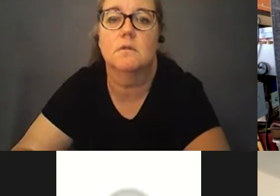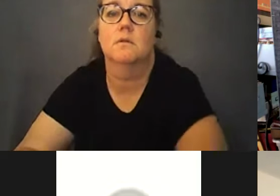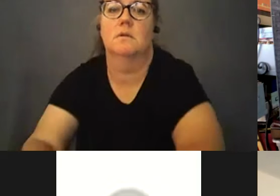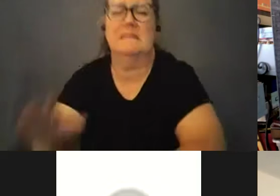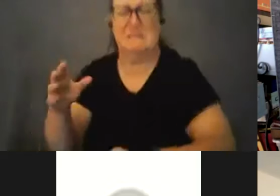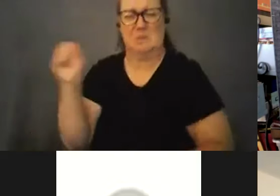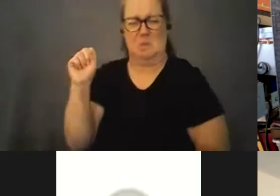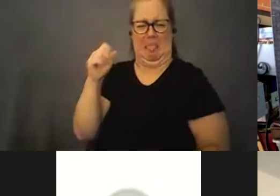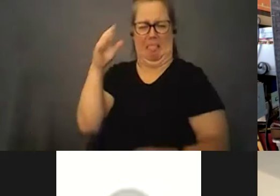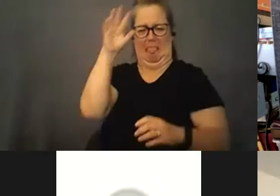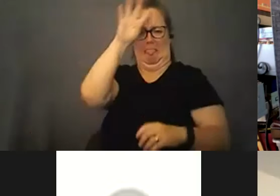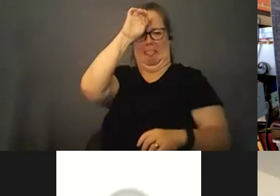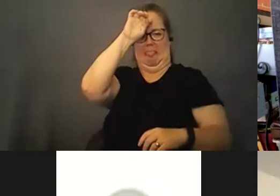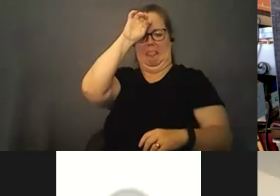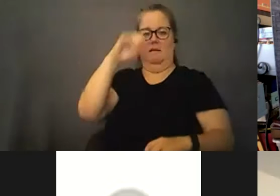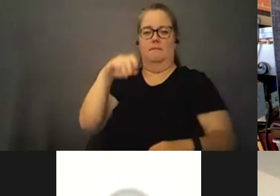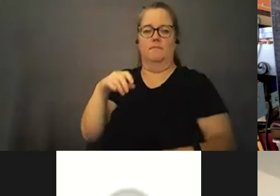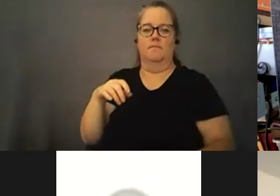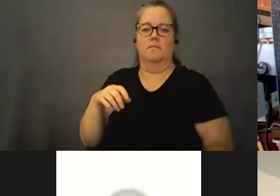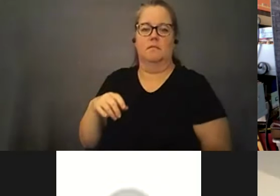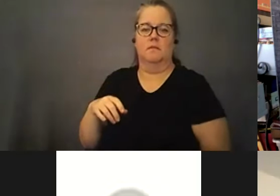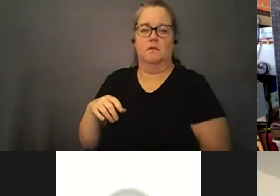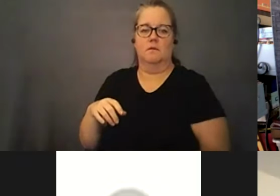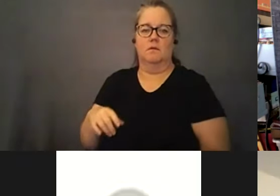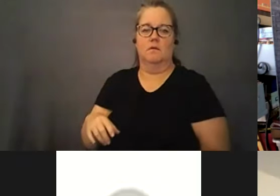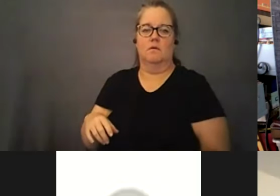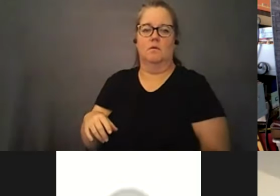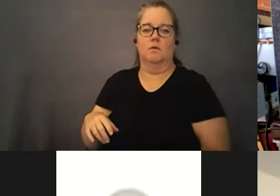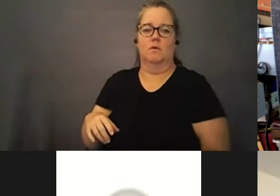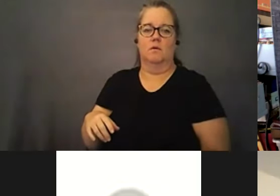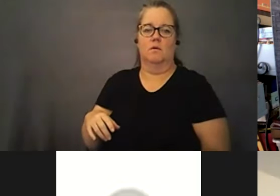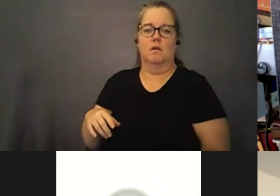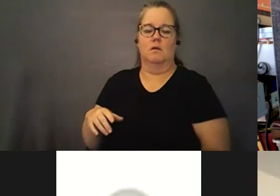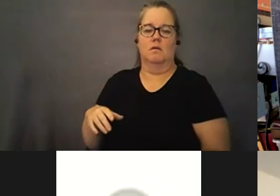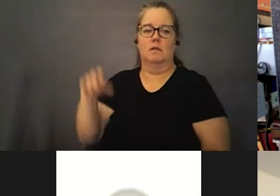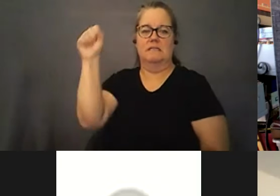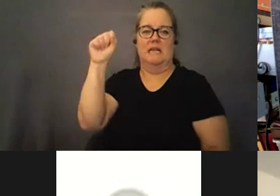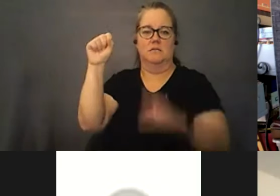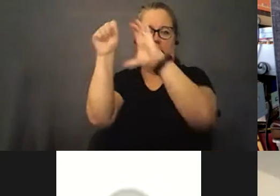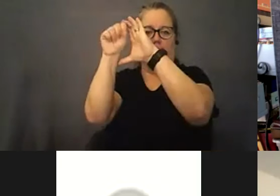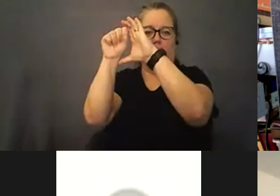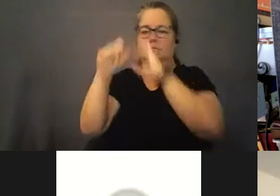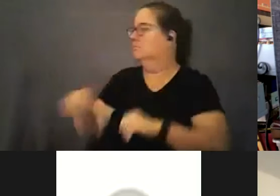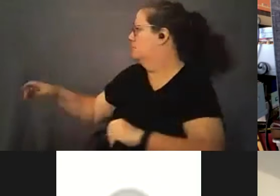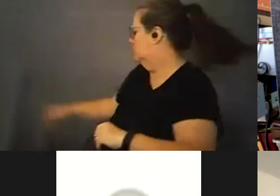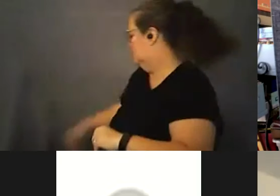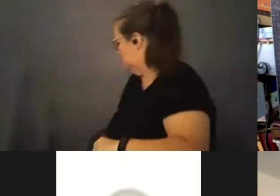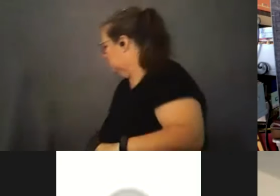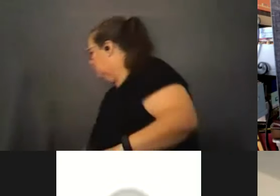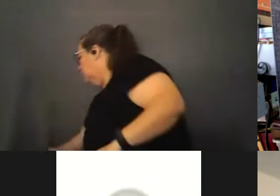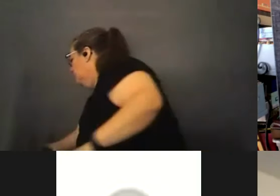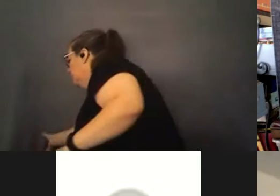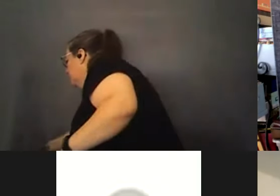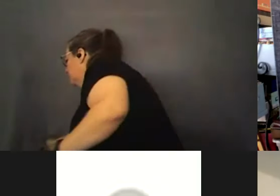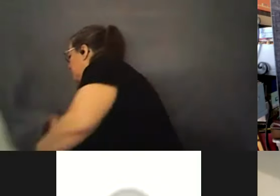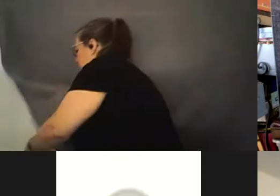sponsor clerk. I swear we have like a cup or something. It's that S, it's that yellow S. Oh. It's an interpreting service.